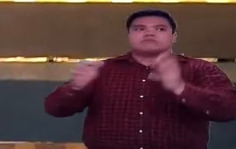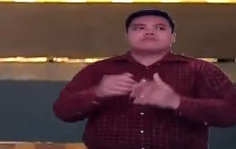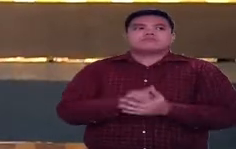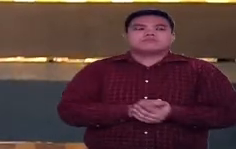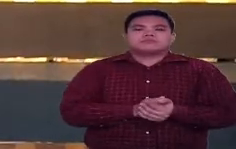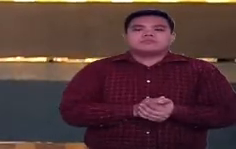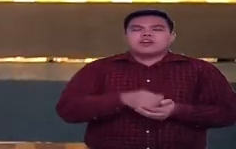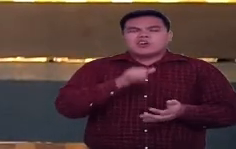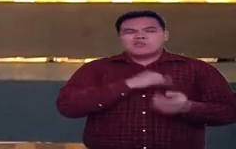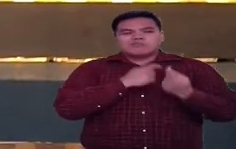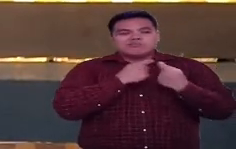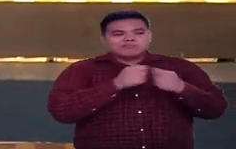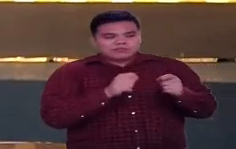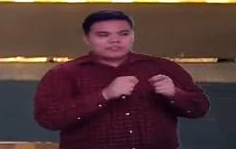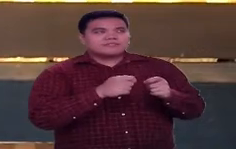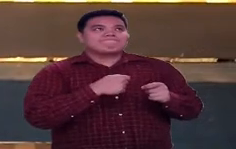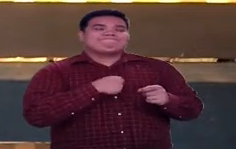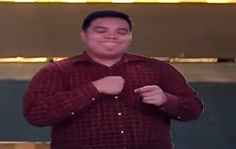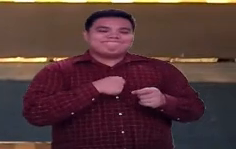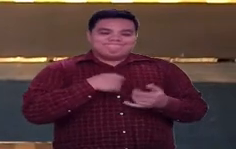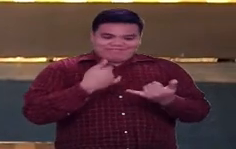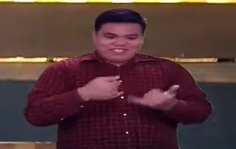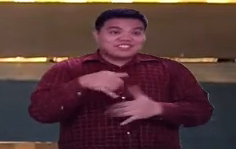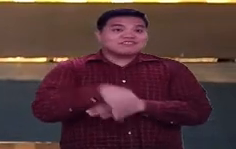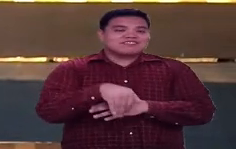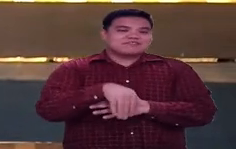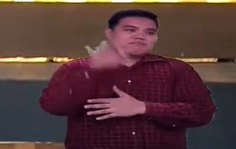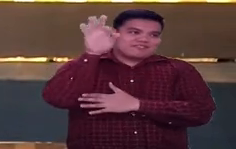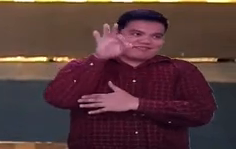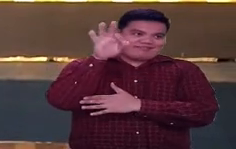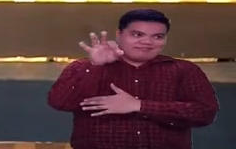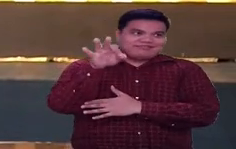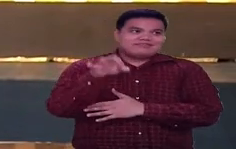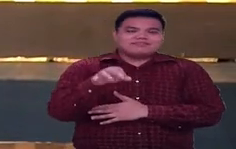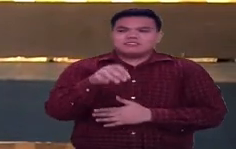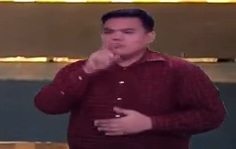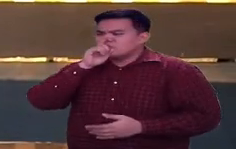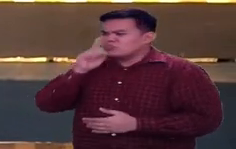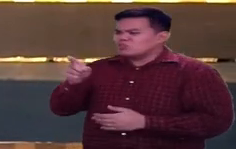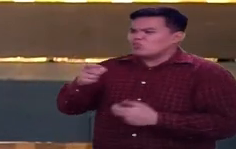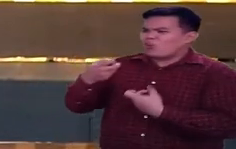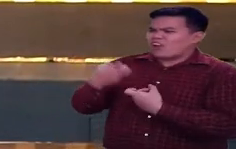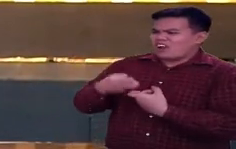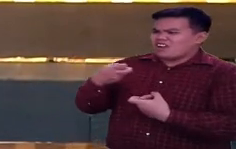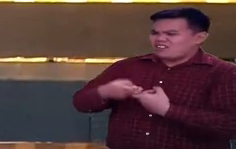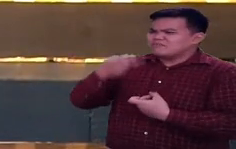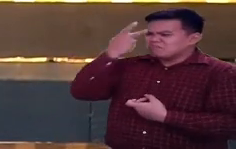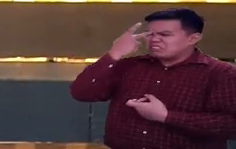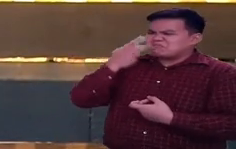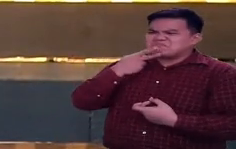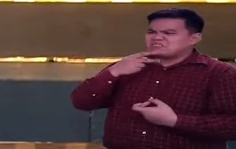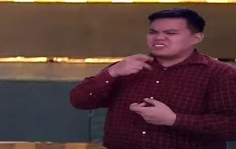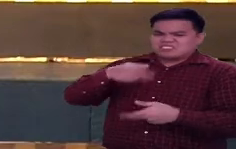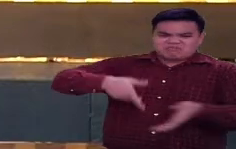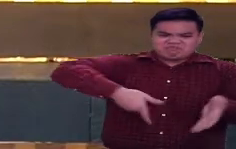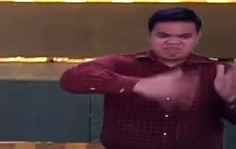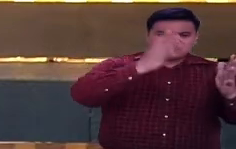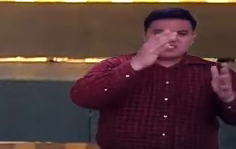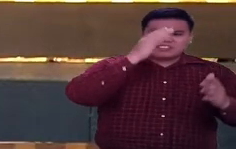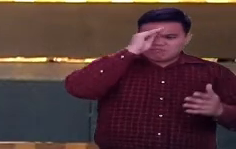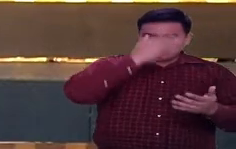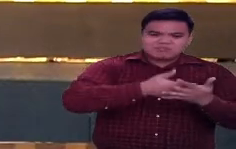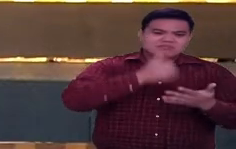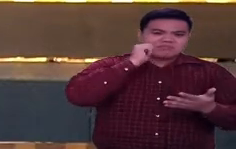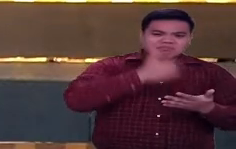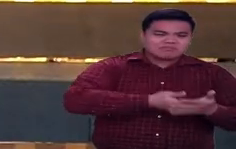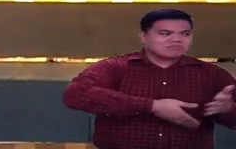So now I'm practicing what I'm preaching. Some people say, isn't it going to be hard? Sure. But it's much